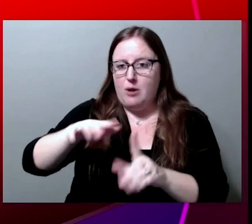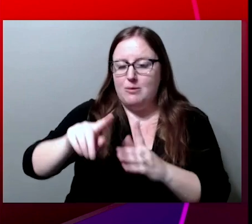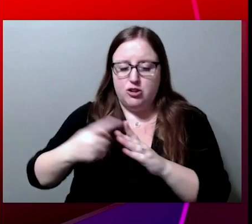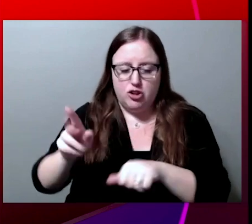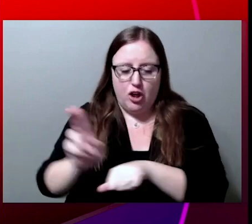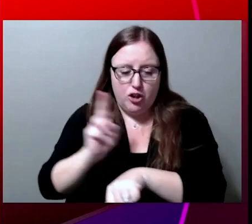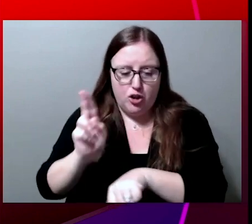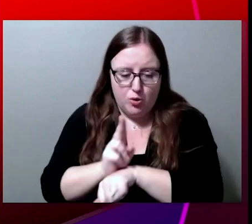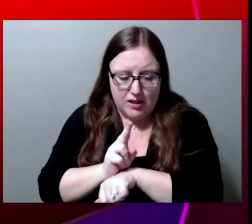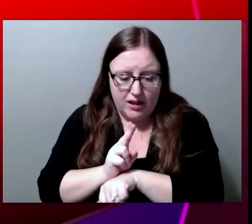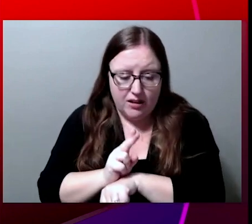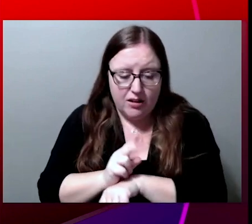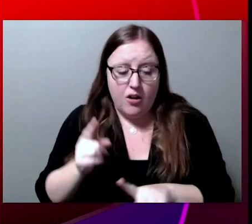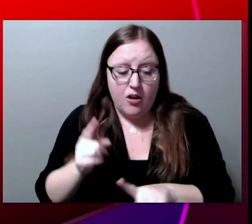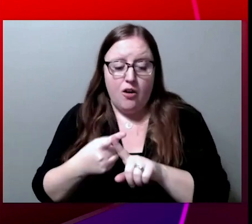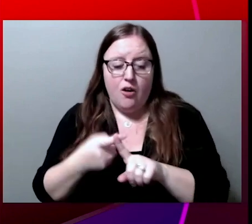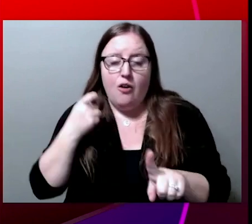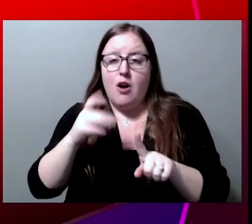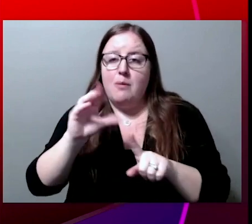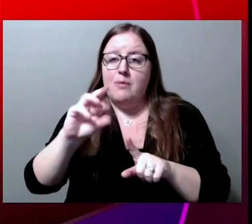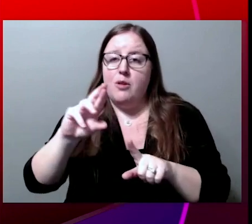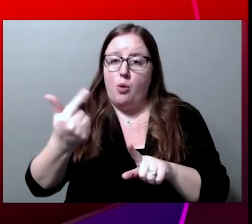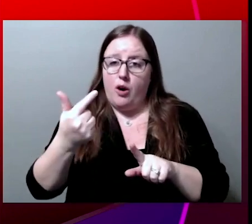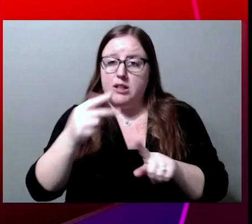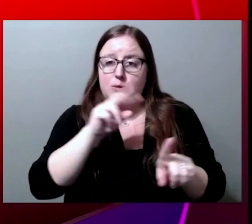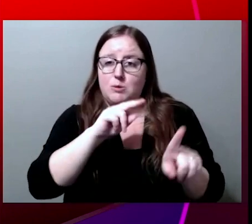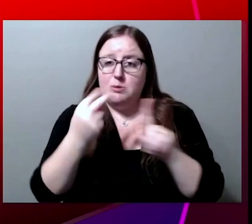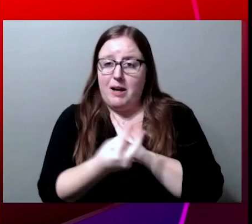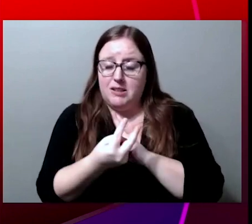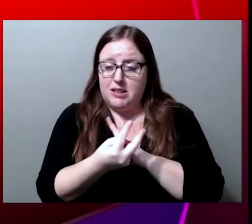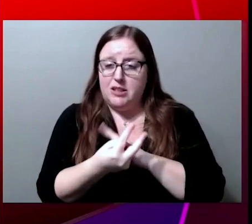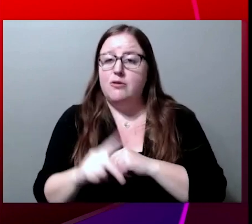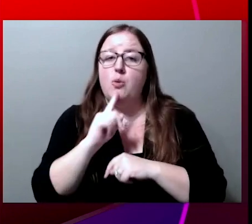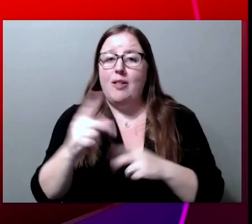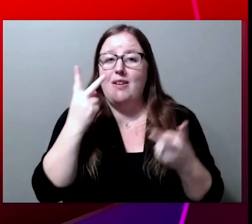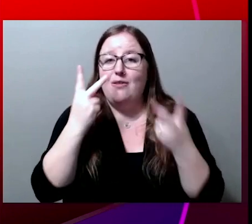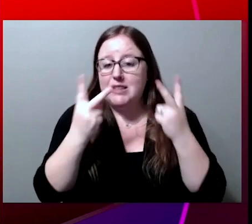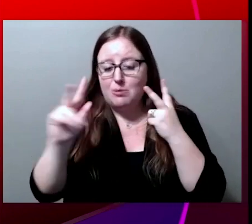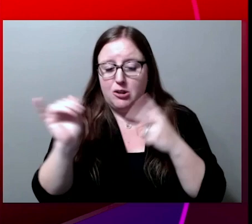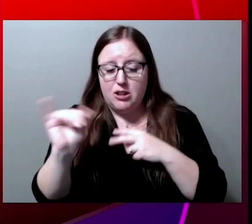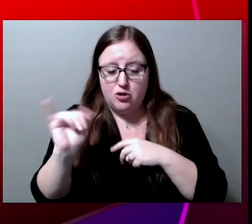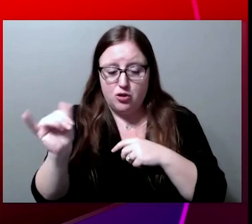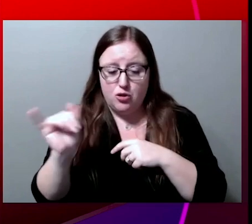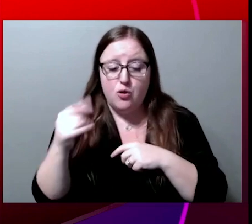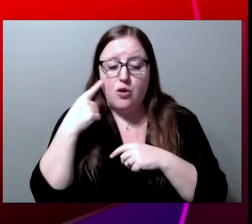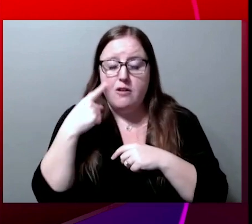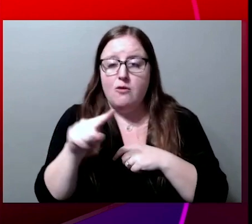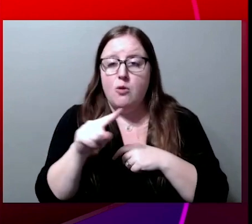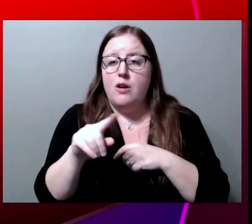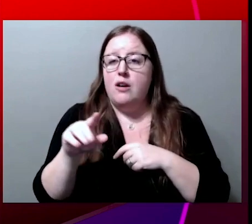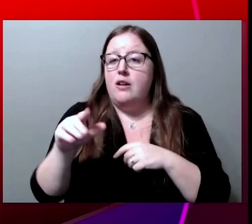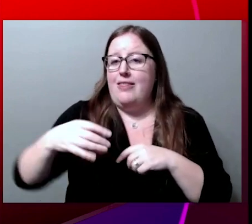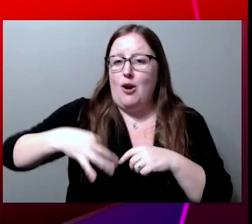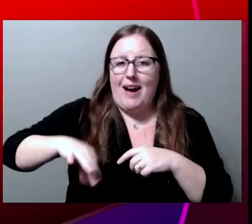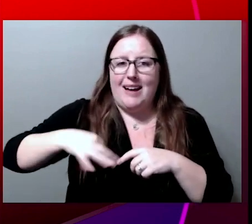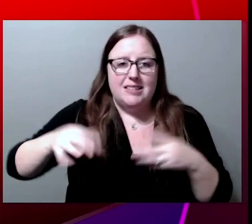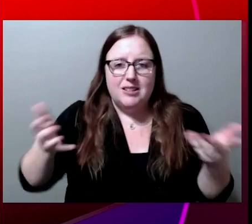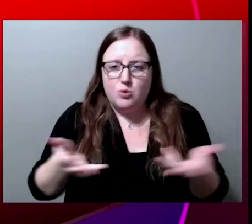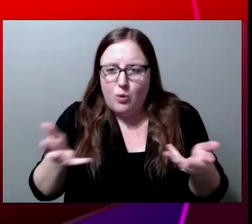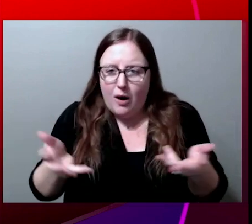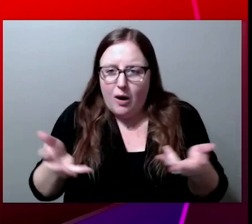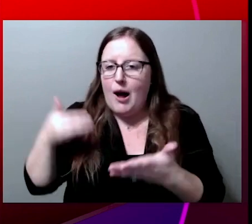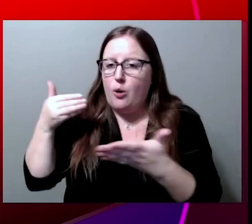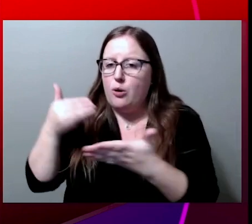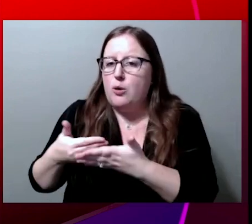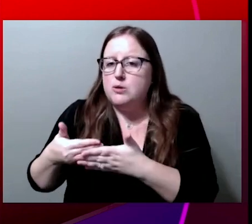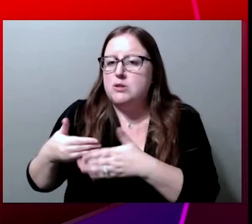Now, from the organization or company's perspective, it also provides visibility into what their assets are and how their users are using